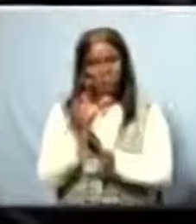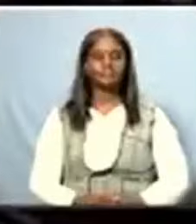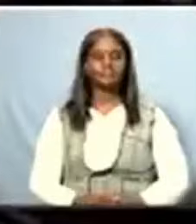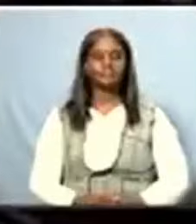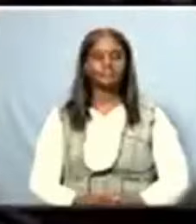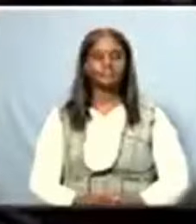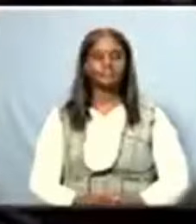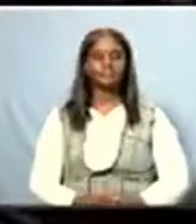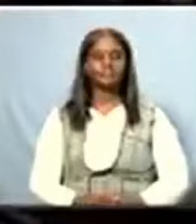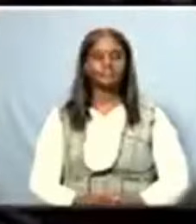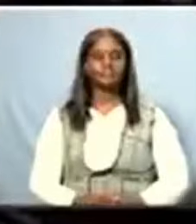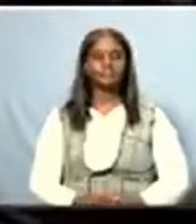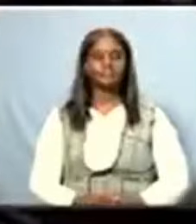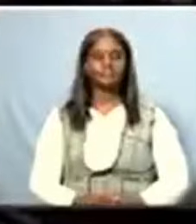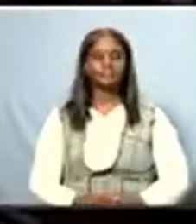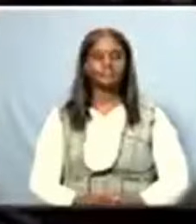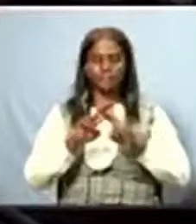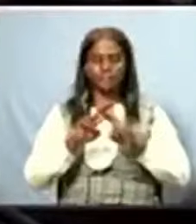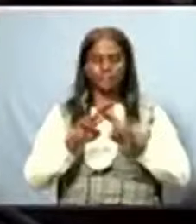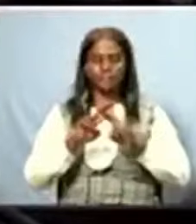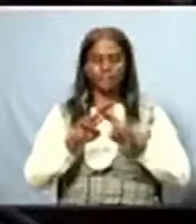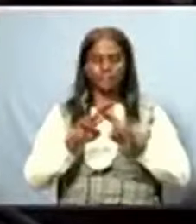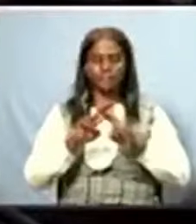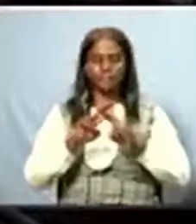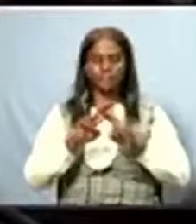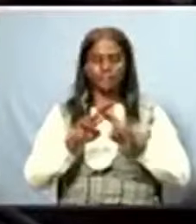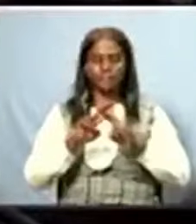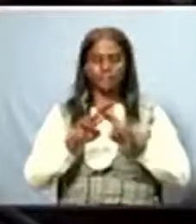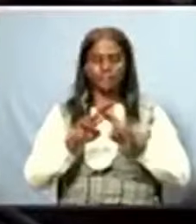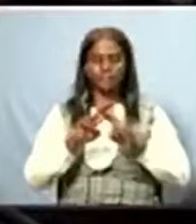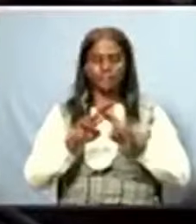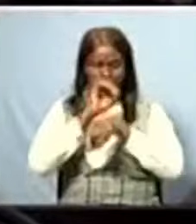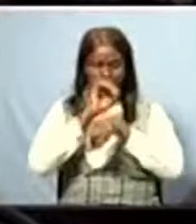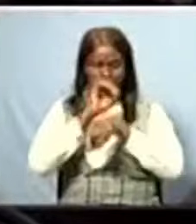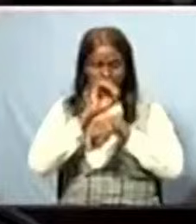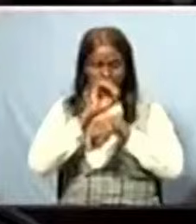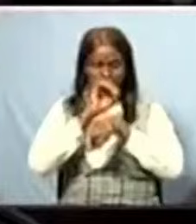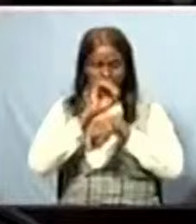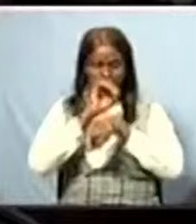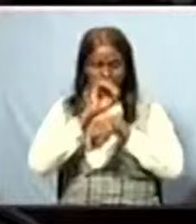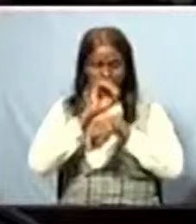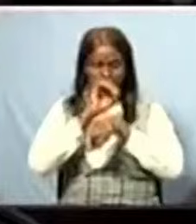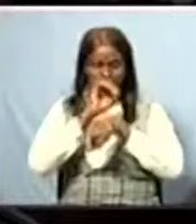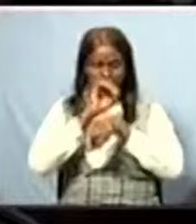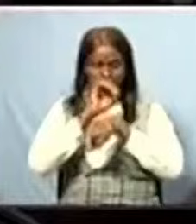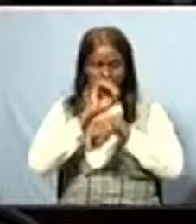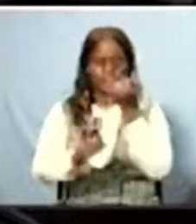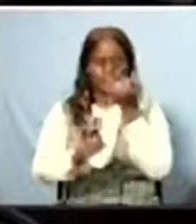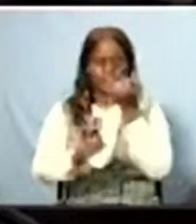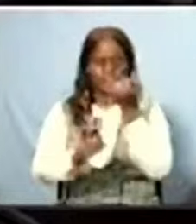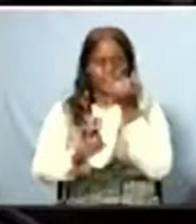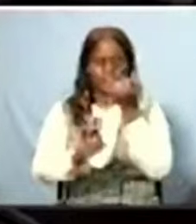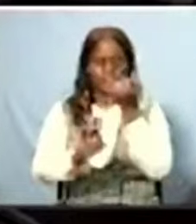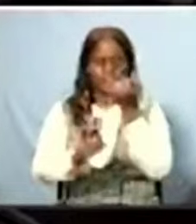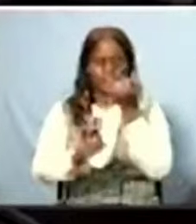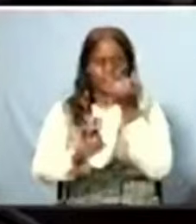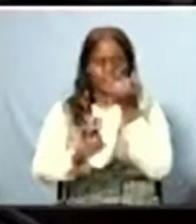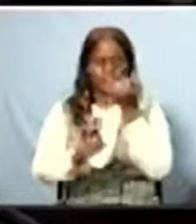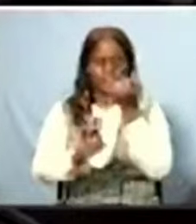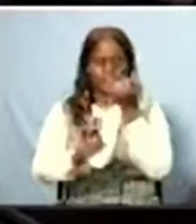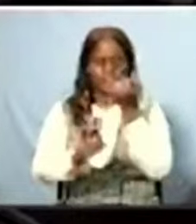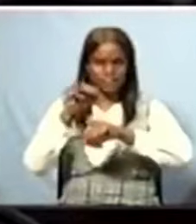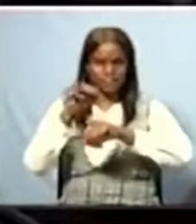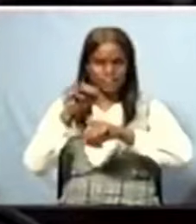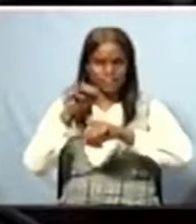Thank you so much, Chair. Let me take this opportunity to introduce myself as Emmanuel Banda, Member of Parliament for Mchinga Constituency, that's in